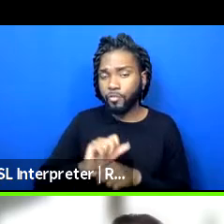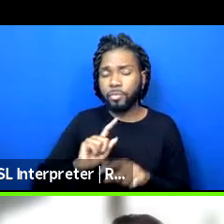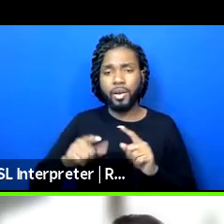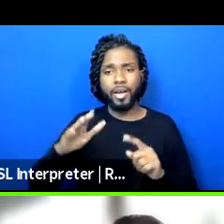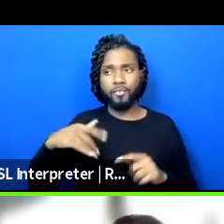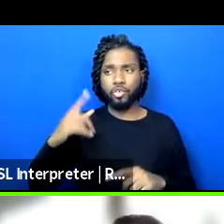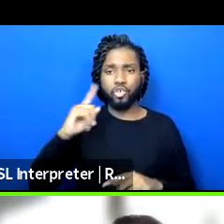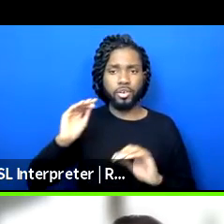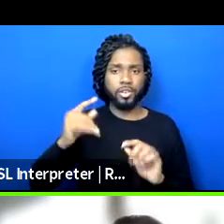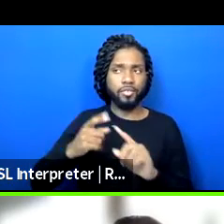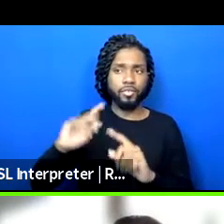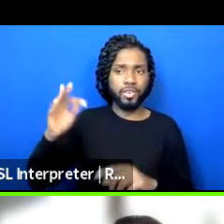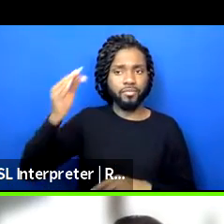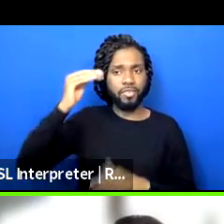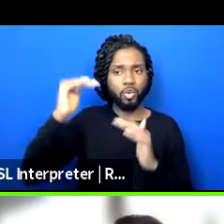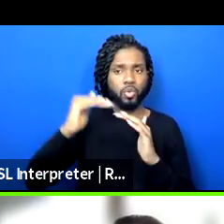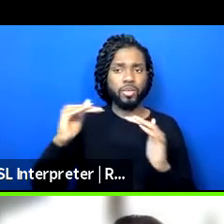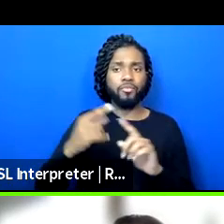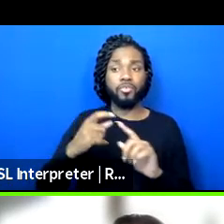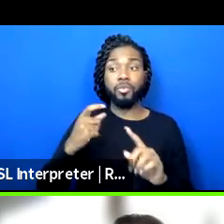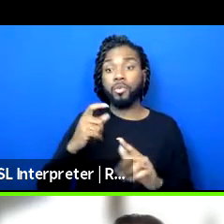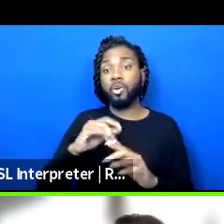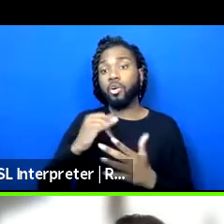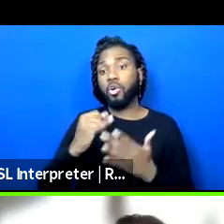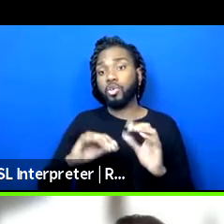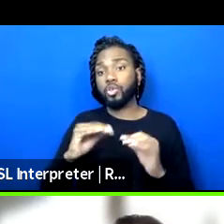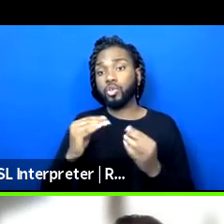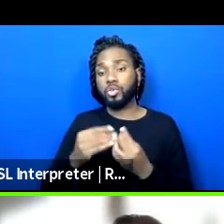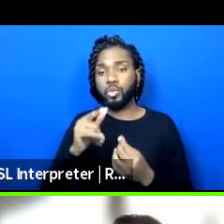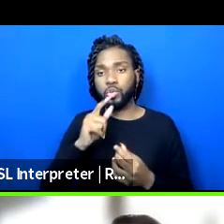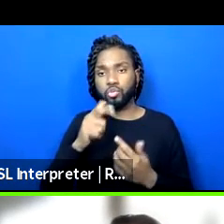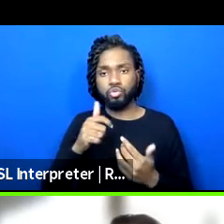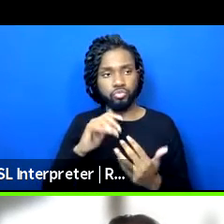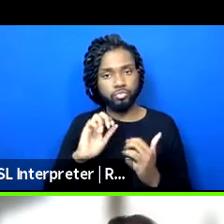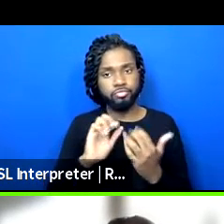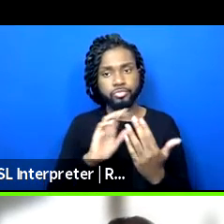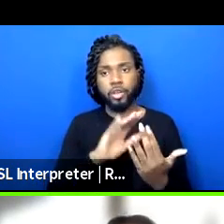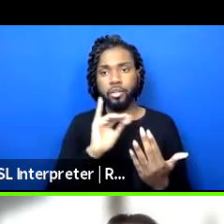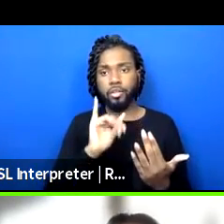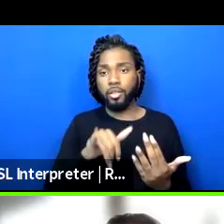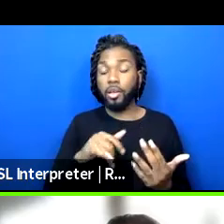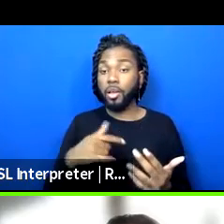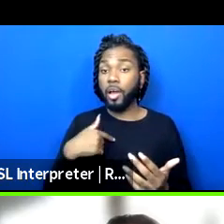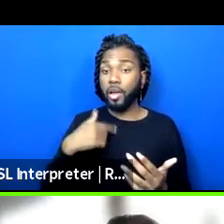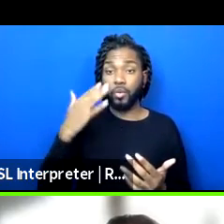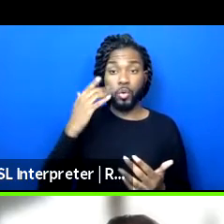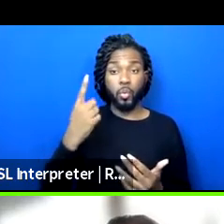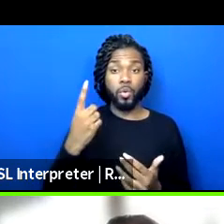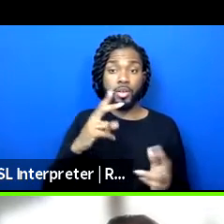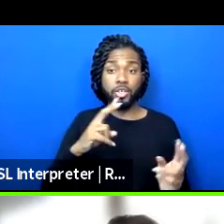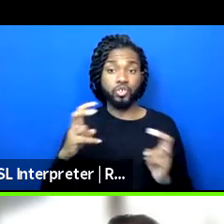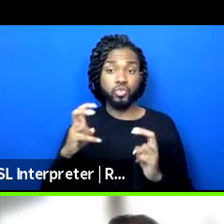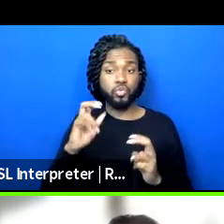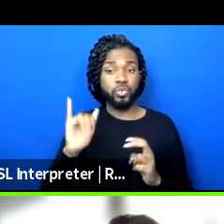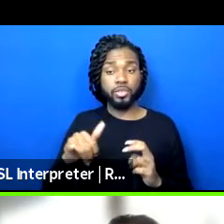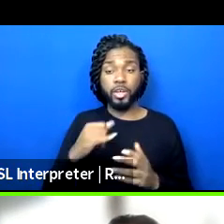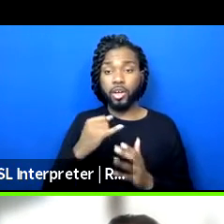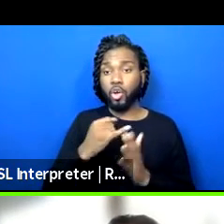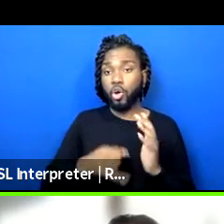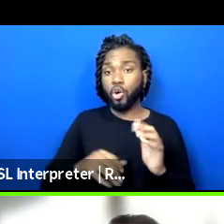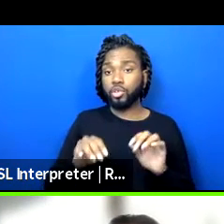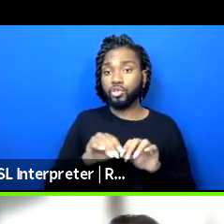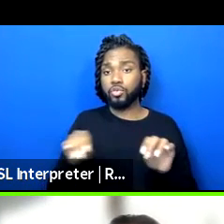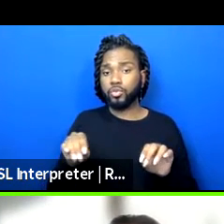level from a number of arts organizations specifically tackling that. And I know one of the issues is a perception that arts